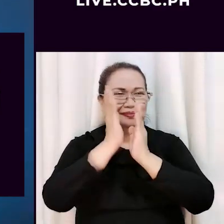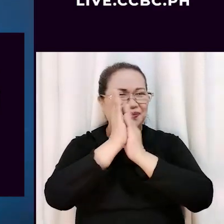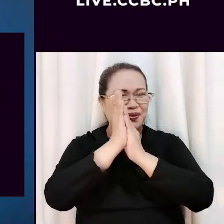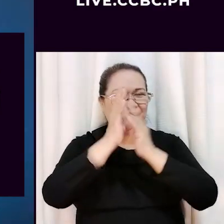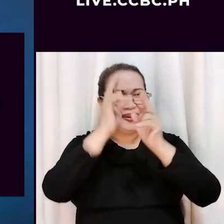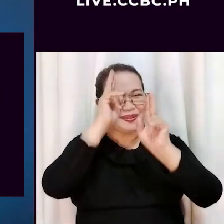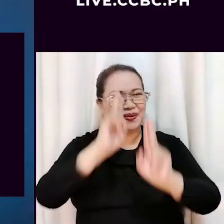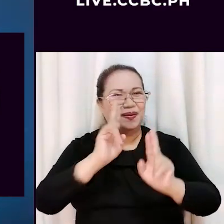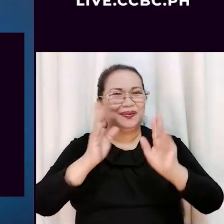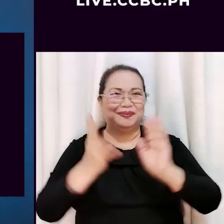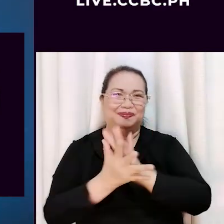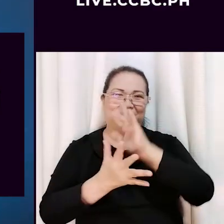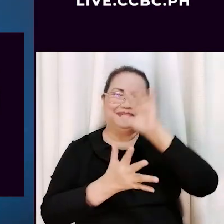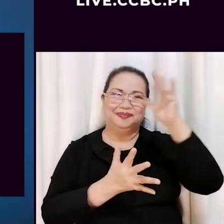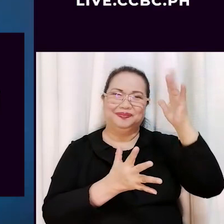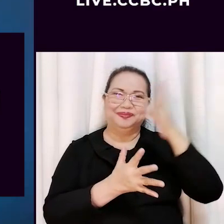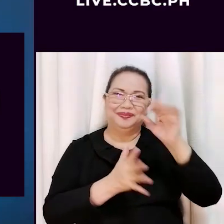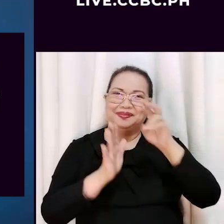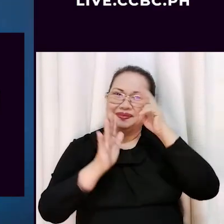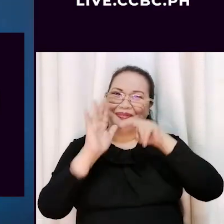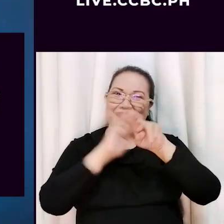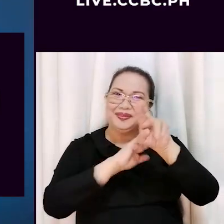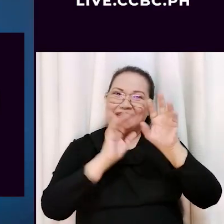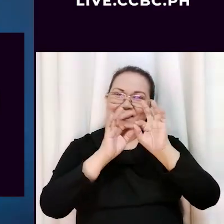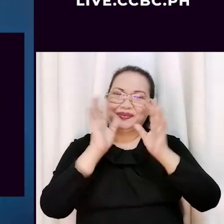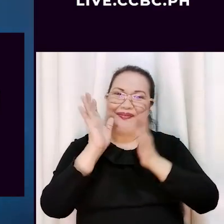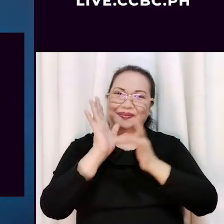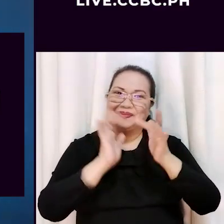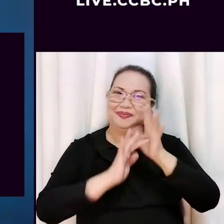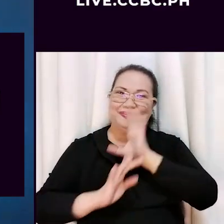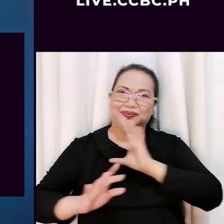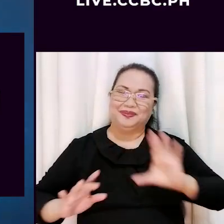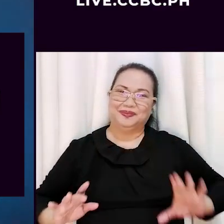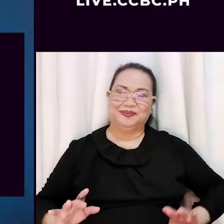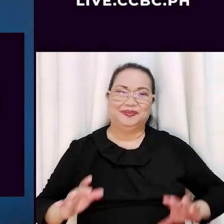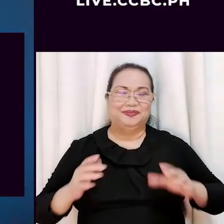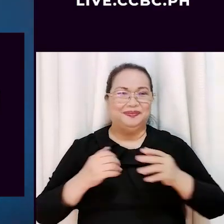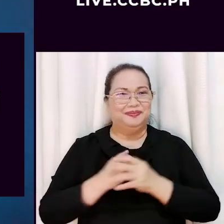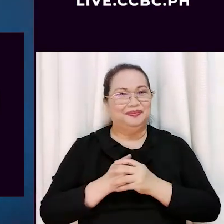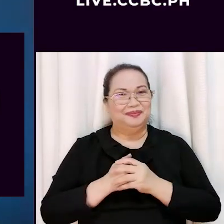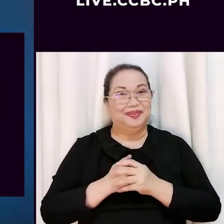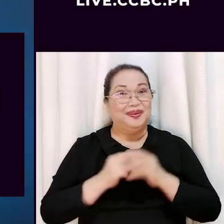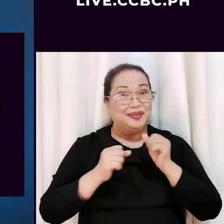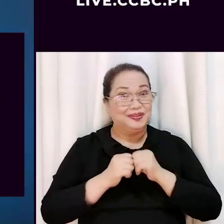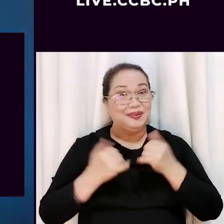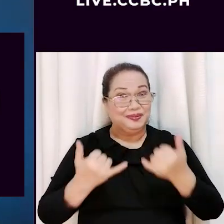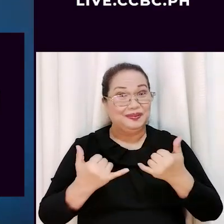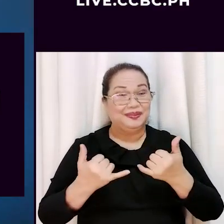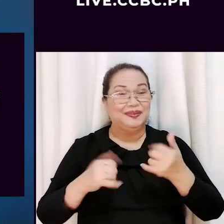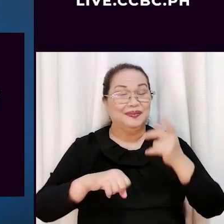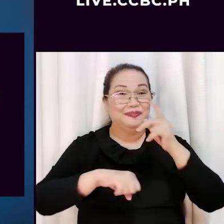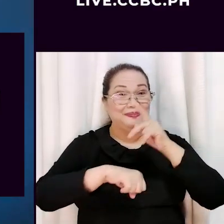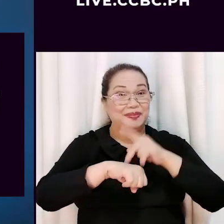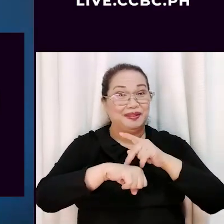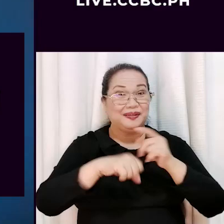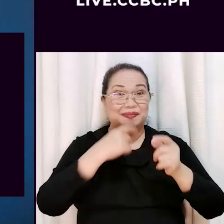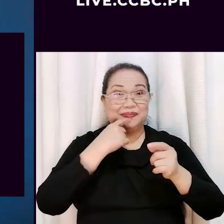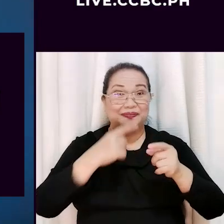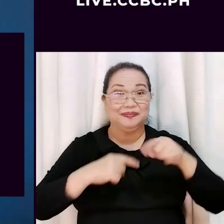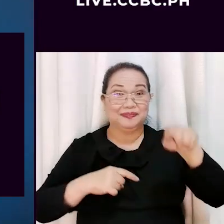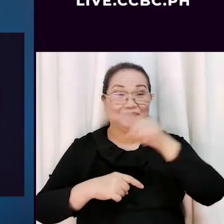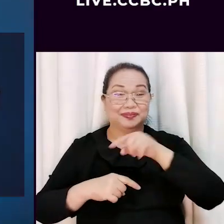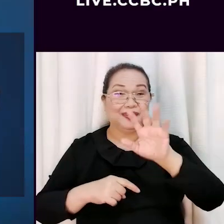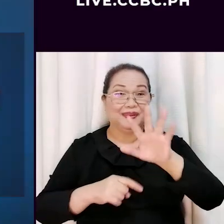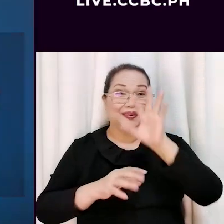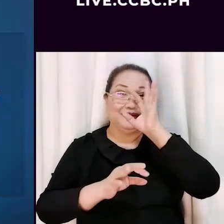and glory at the revelation of Jesus Christ. So here, Peter is telling us, your